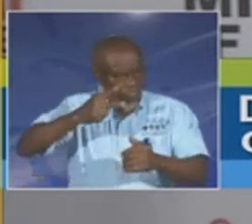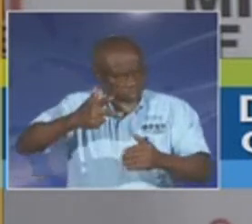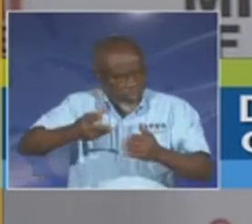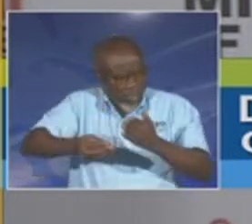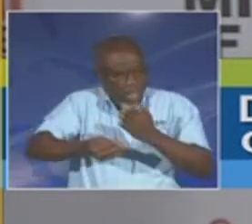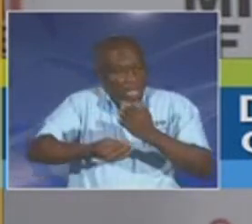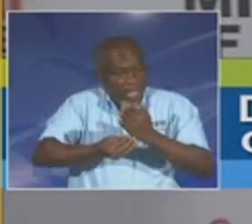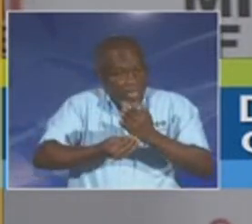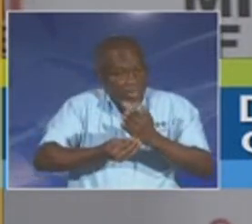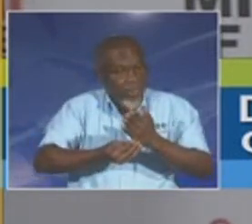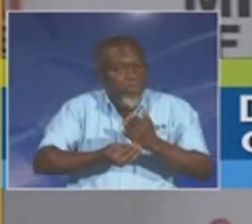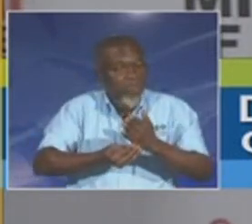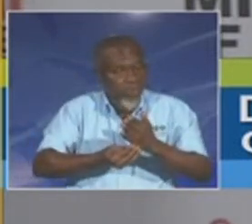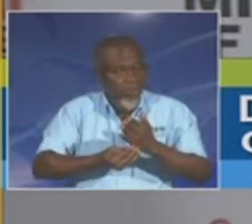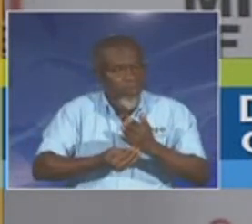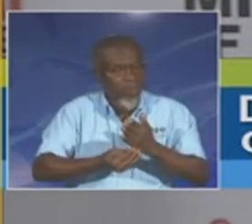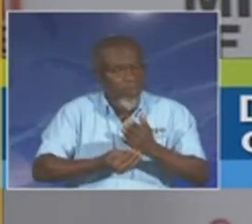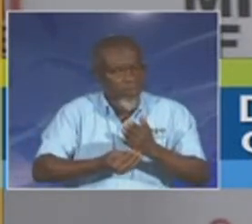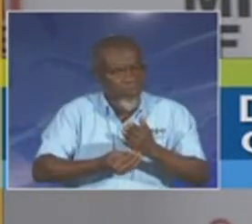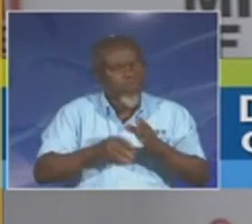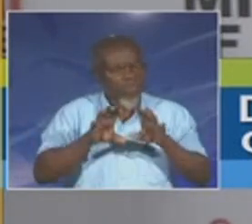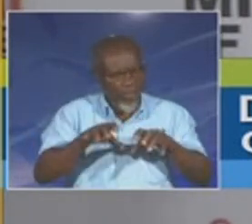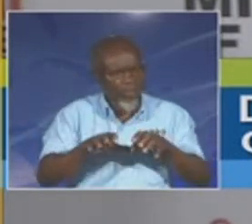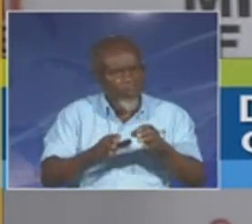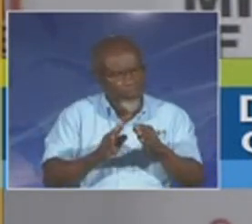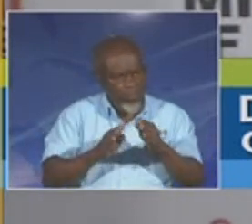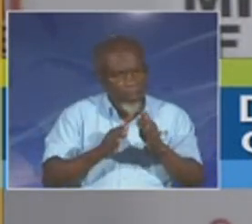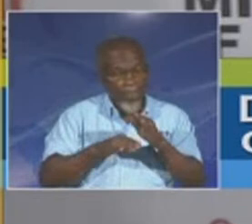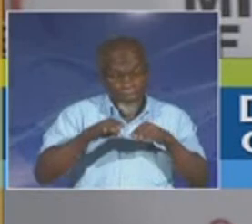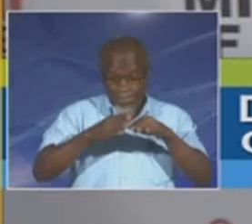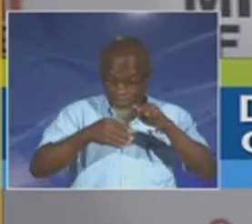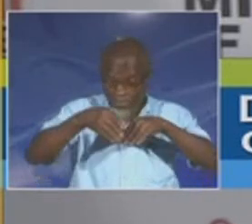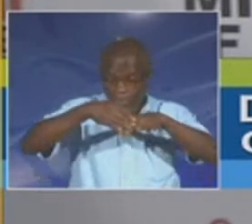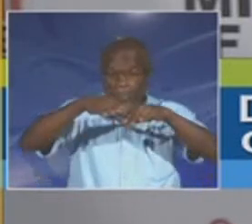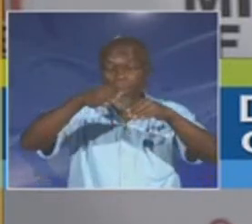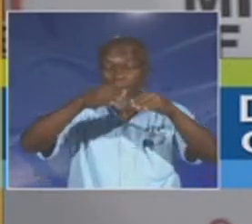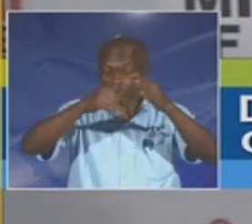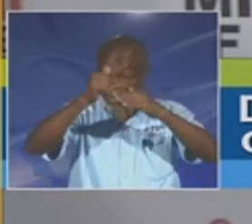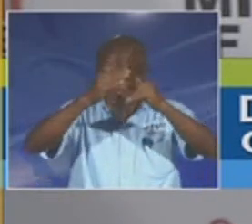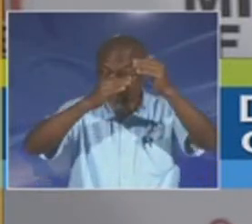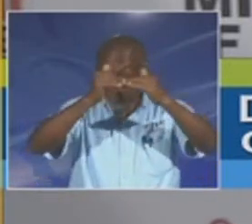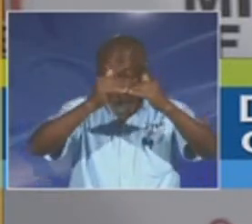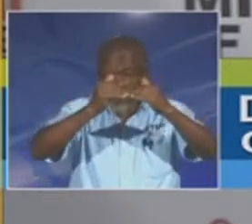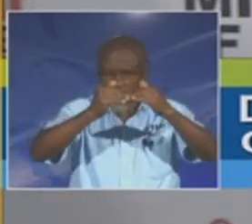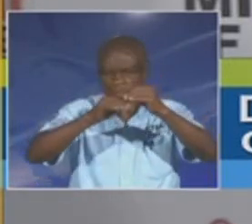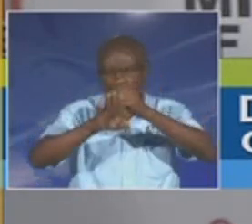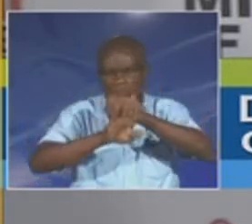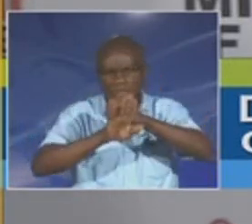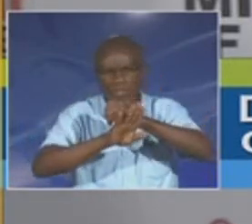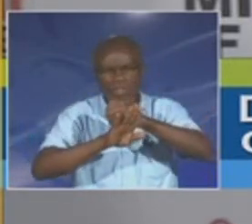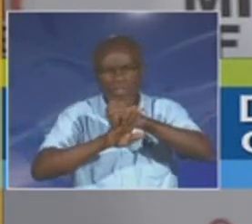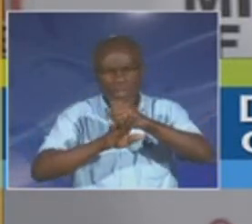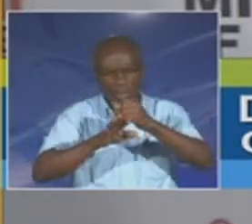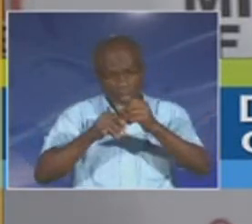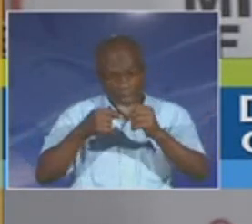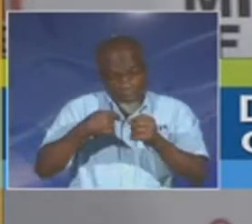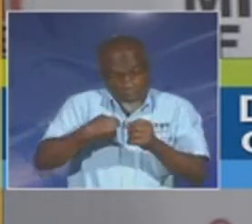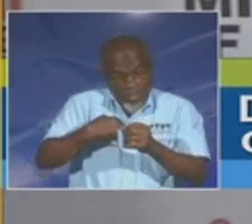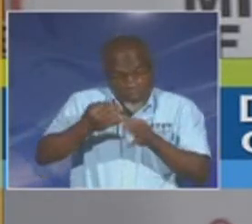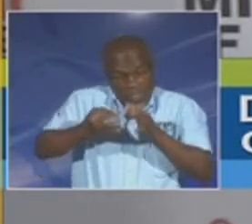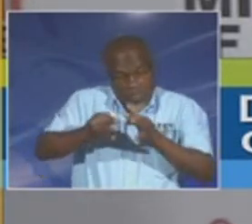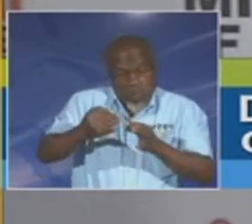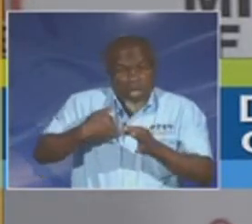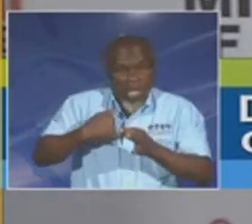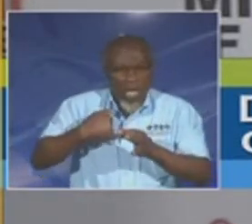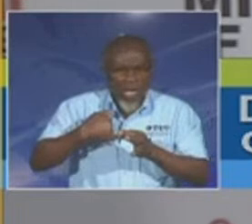requisite protection that is afforded for other individuals. For example, you mentioned an immunocompromised person. That